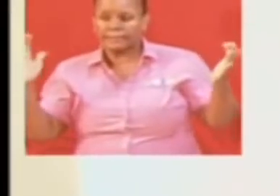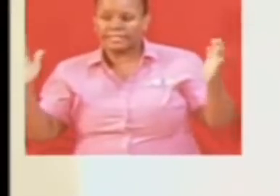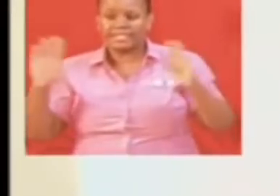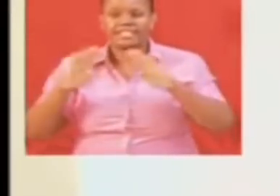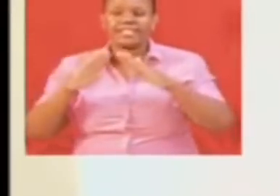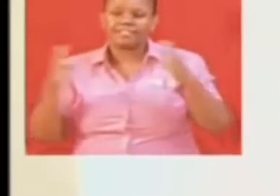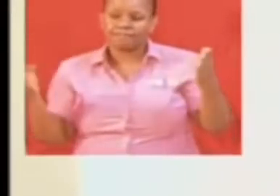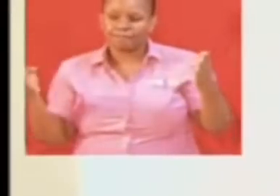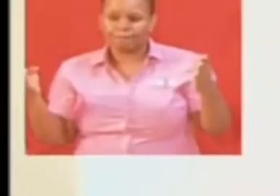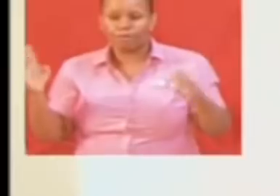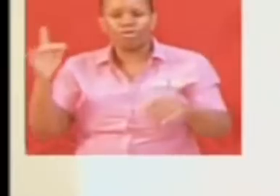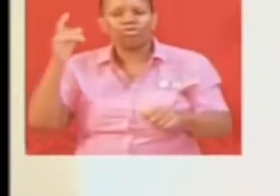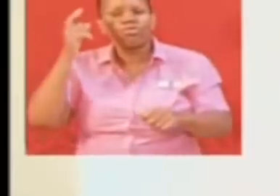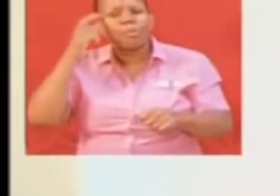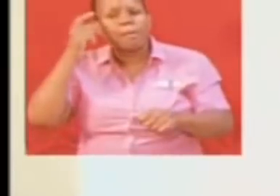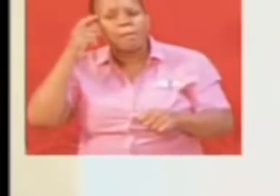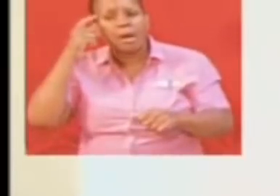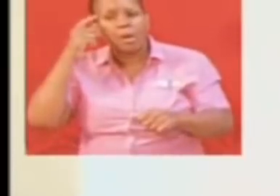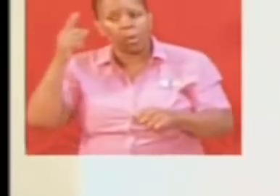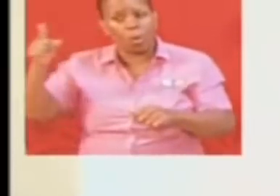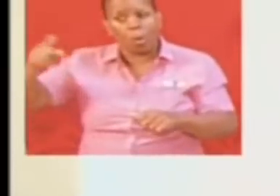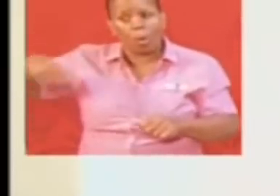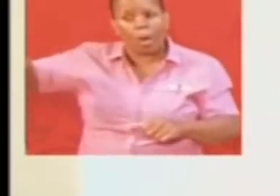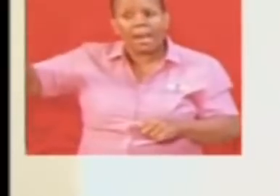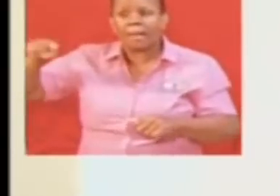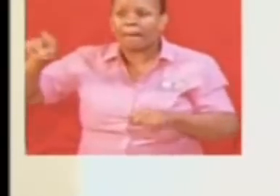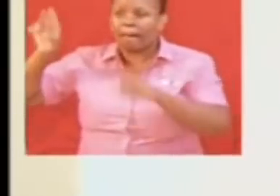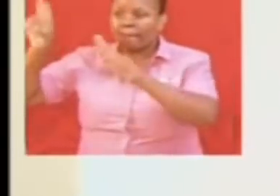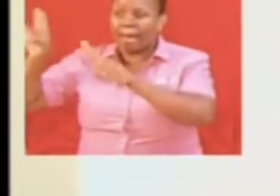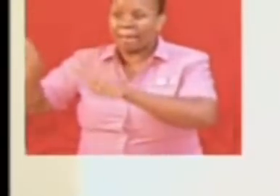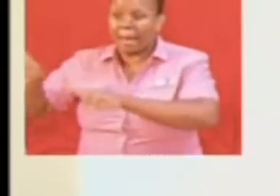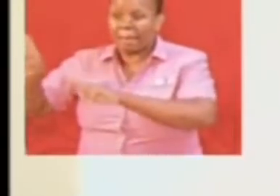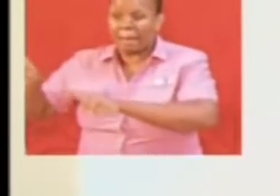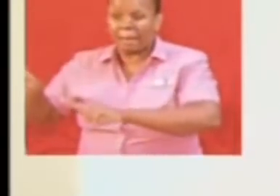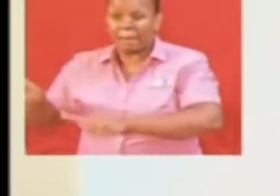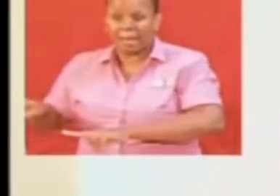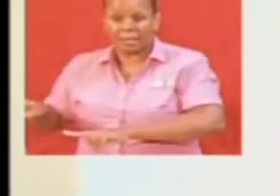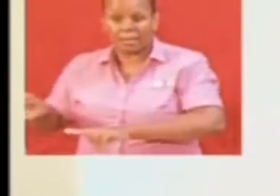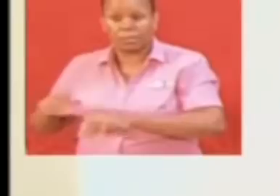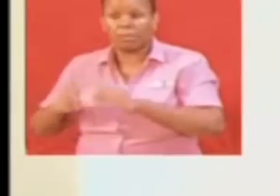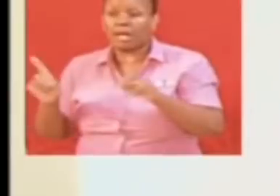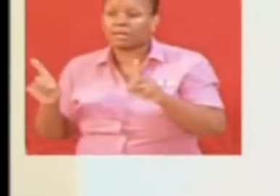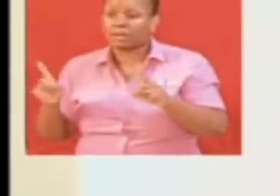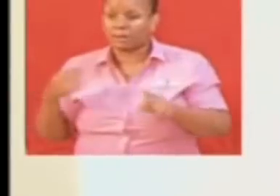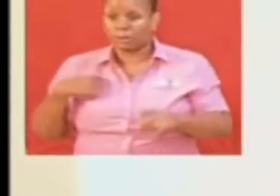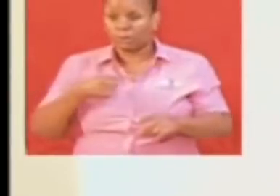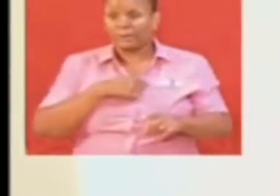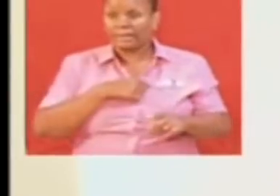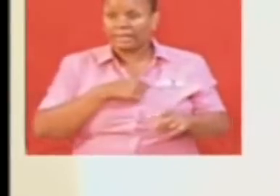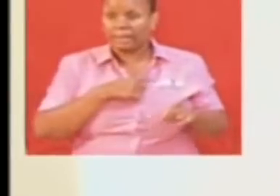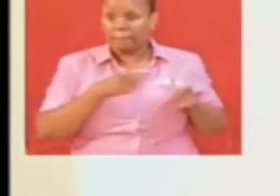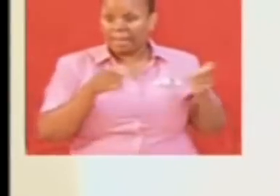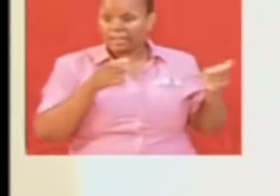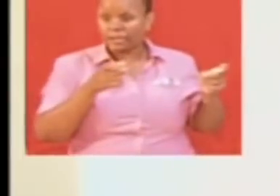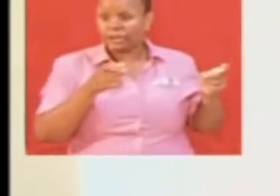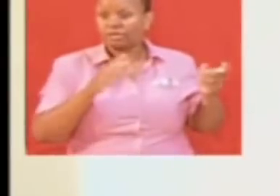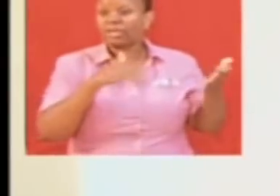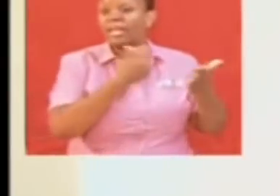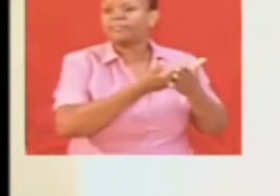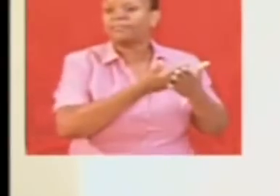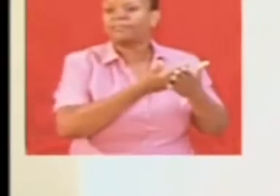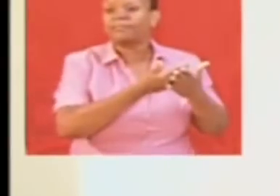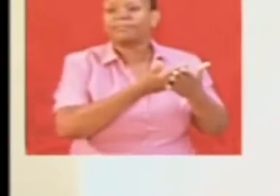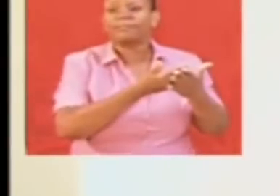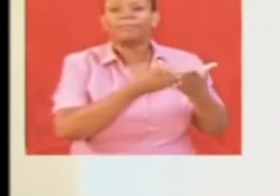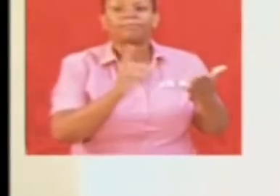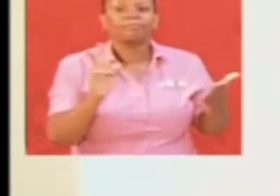straight home, they are going into the infrastructure for managing the exposure. And that is the quarantine, and we've reduced